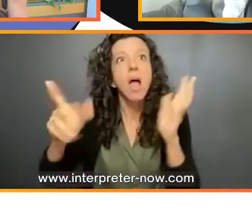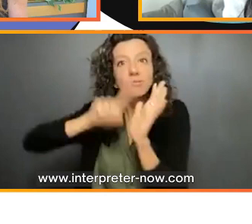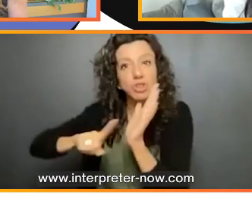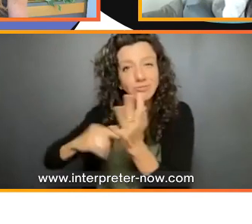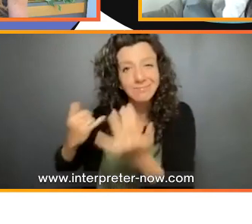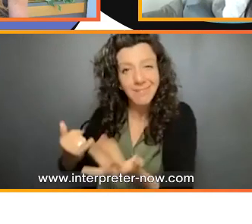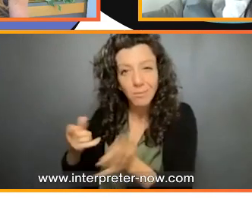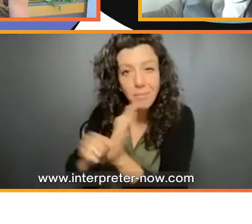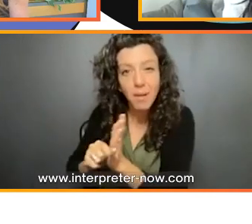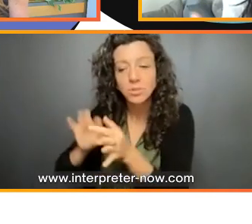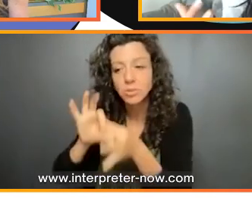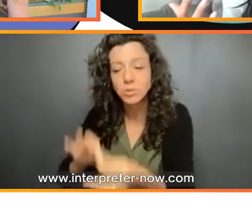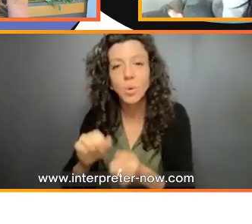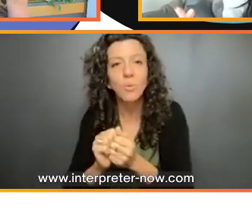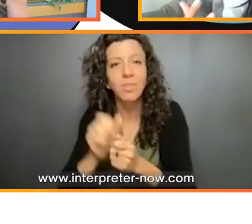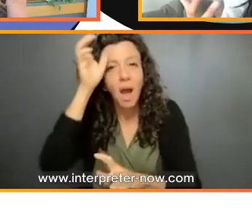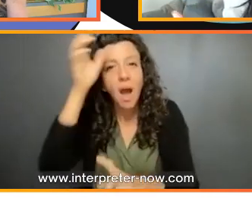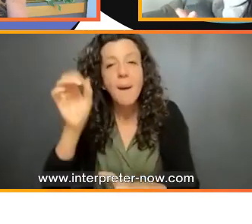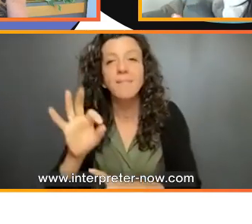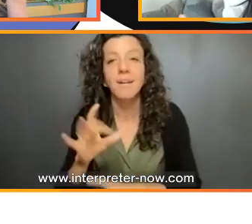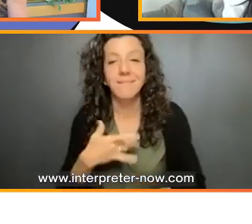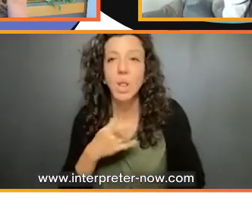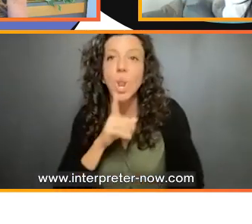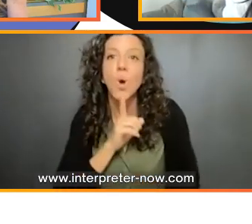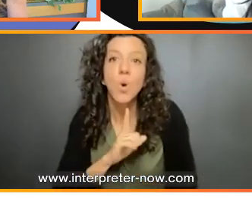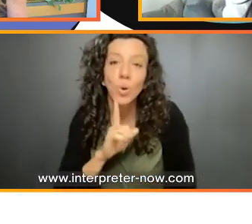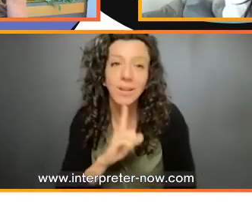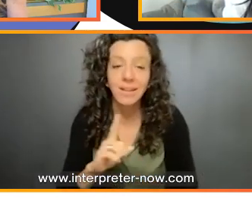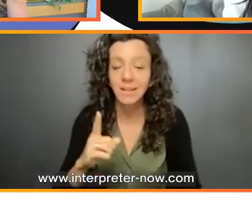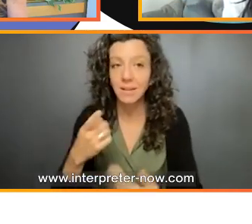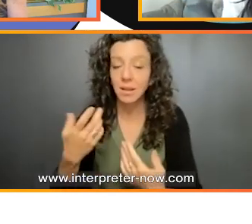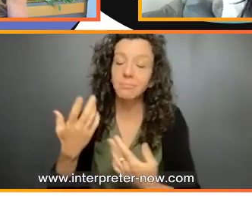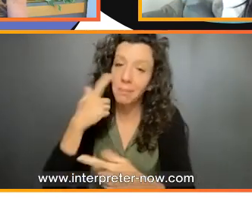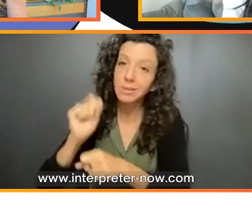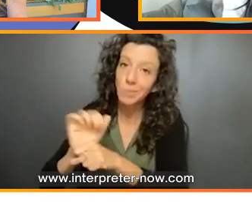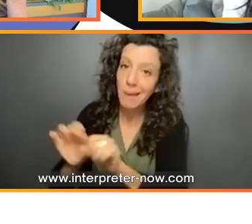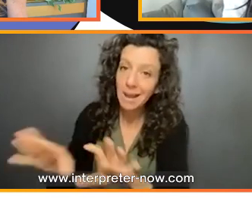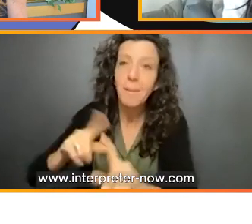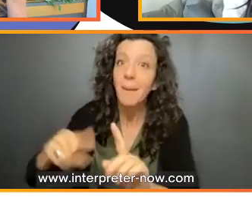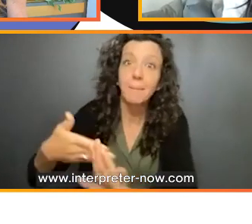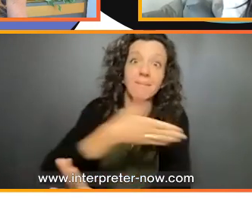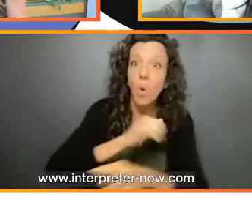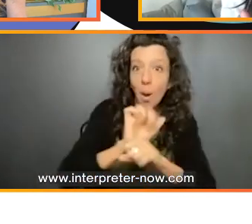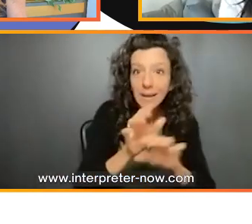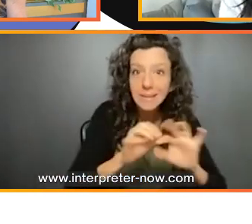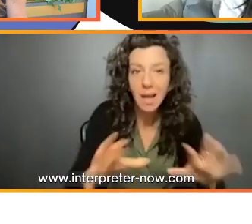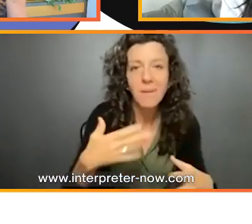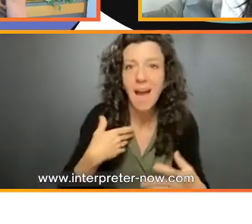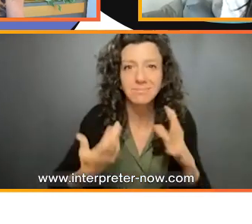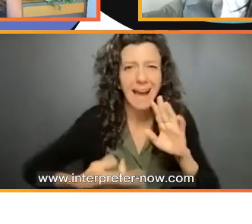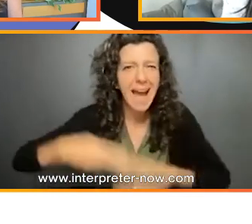company of others. And in fact, there's so much research coming out right now around loneliness, given the pandemic,